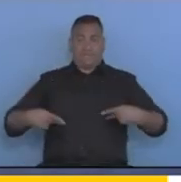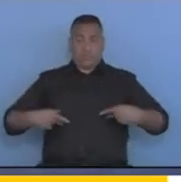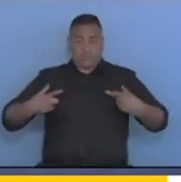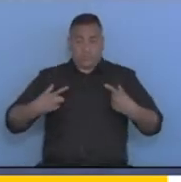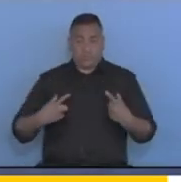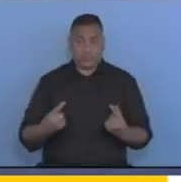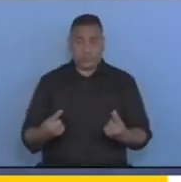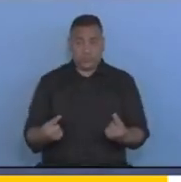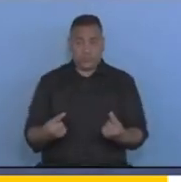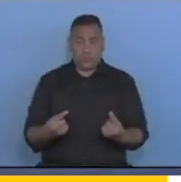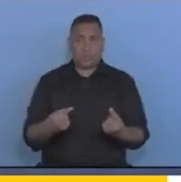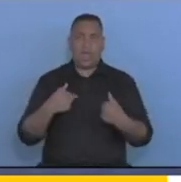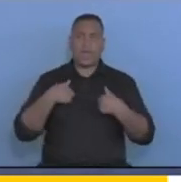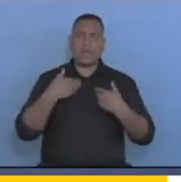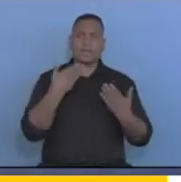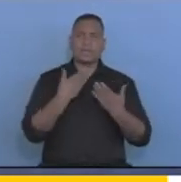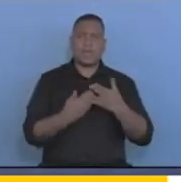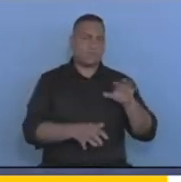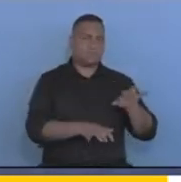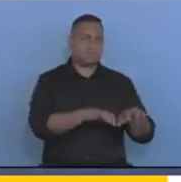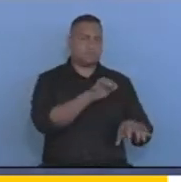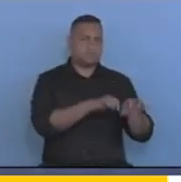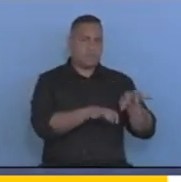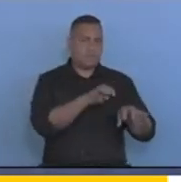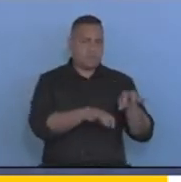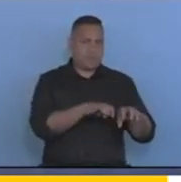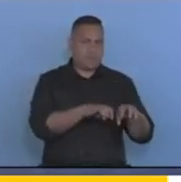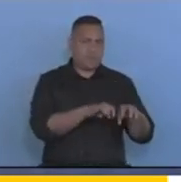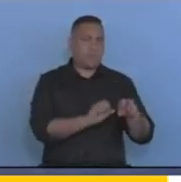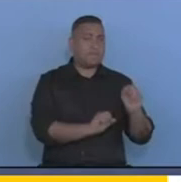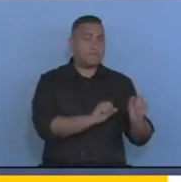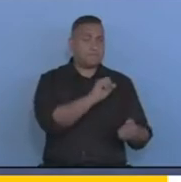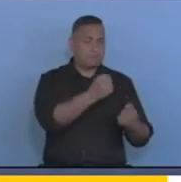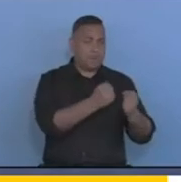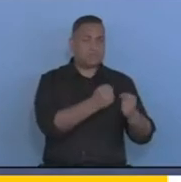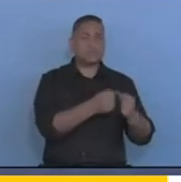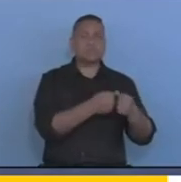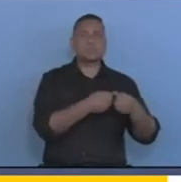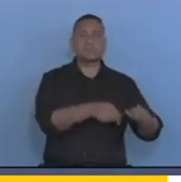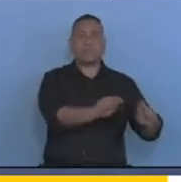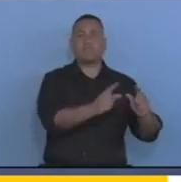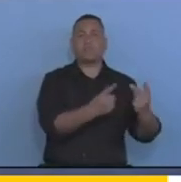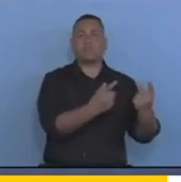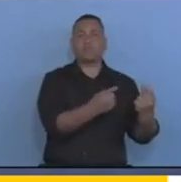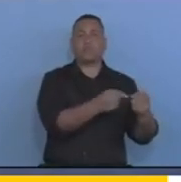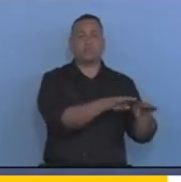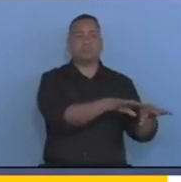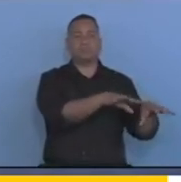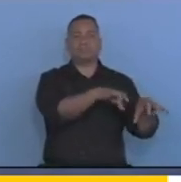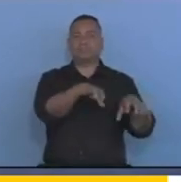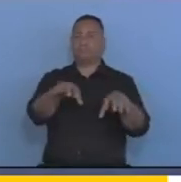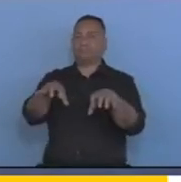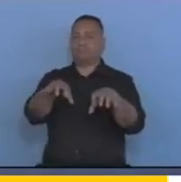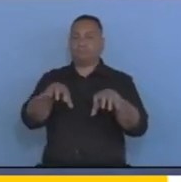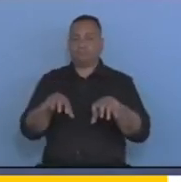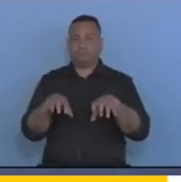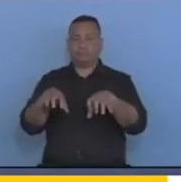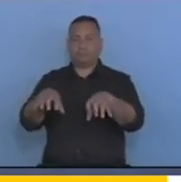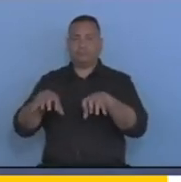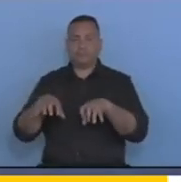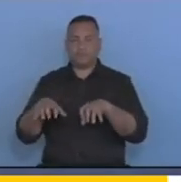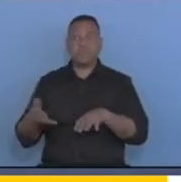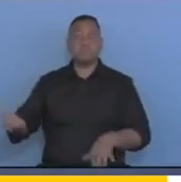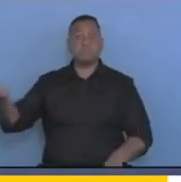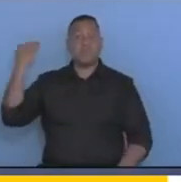process the motor to do that for me. Yeah. Making my life easier at the end of the day. Yeah. So I mean, back in the day, this was the cutting